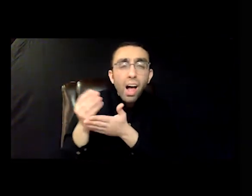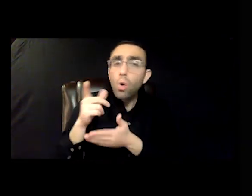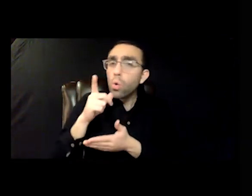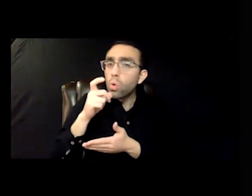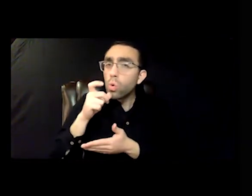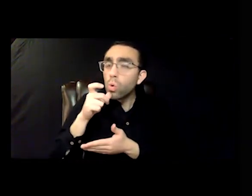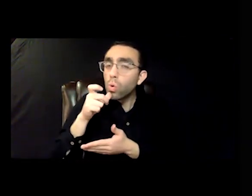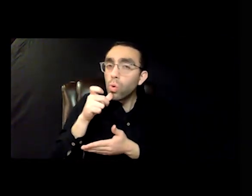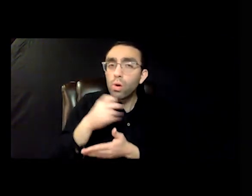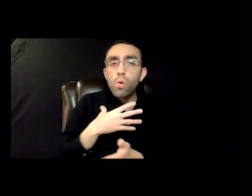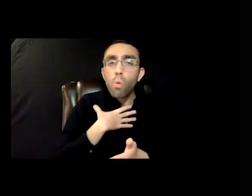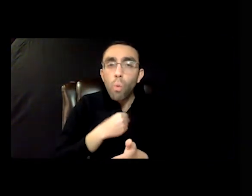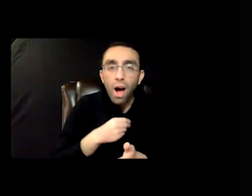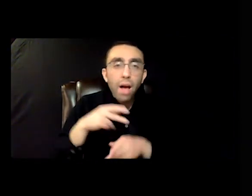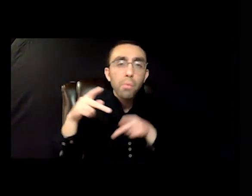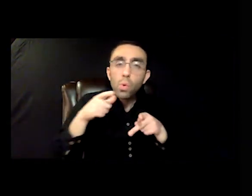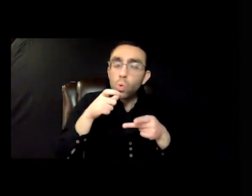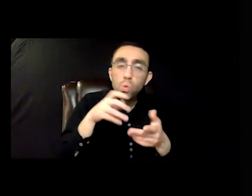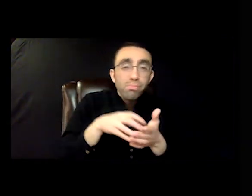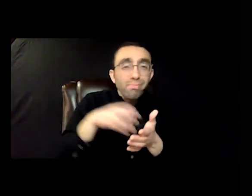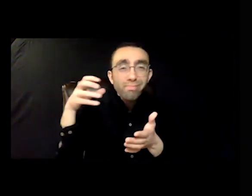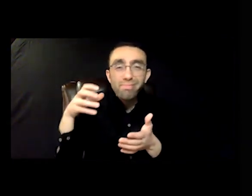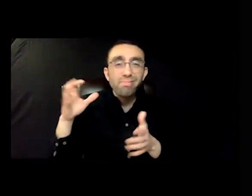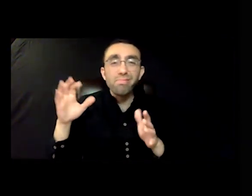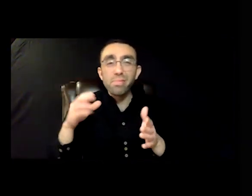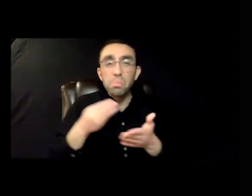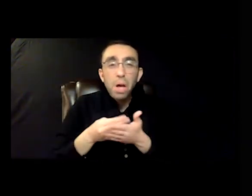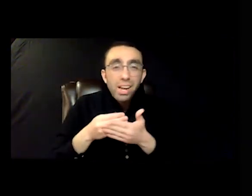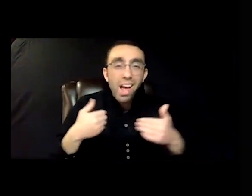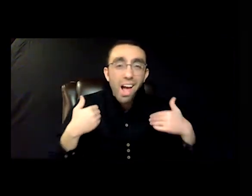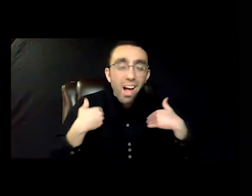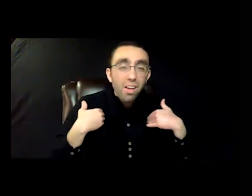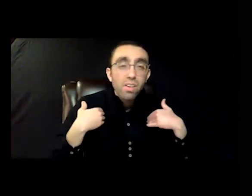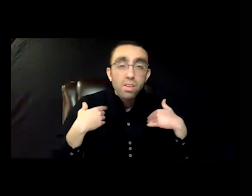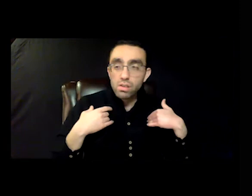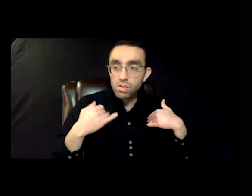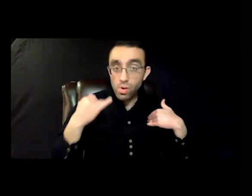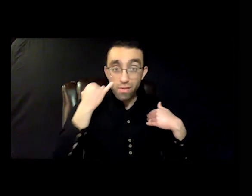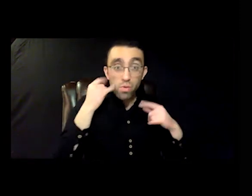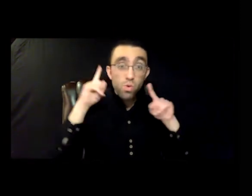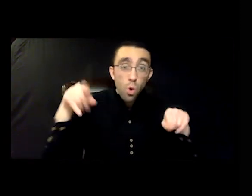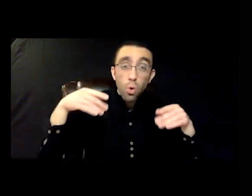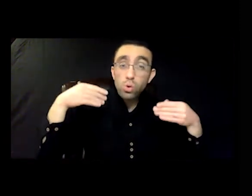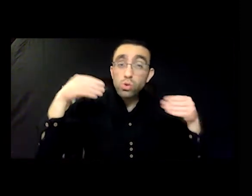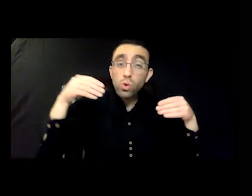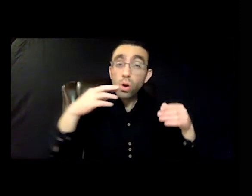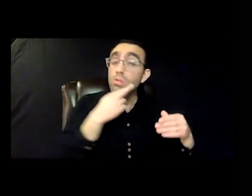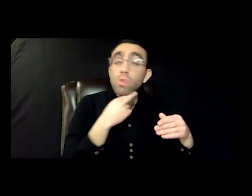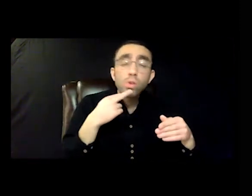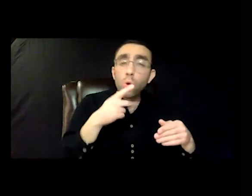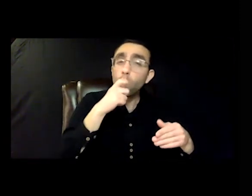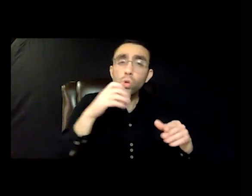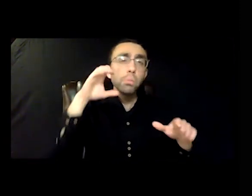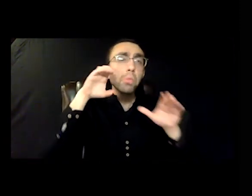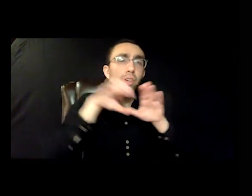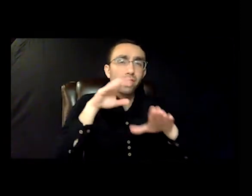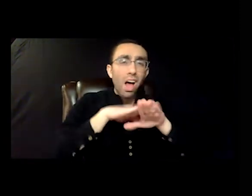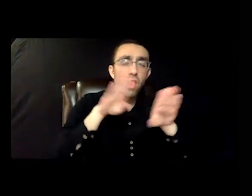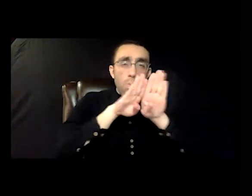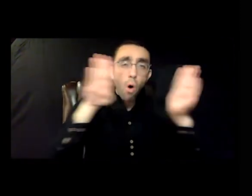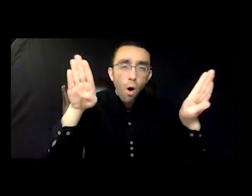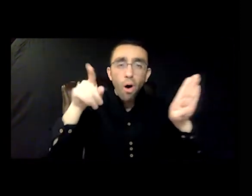walls? What does these really look like? And how are we just perpetuating this individualism and this consumer privilege and